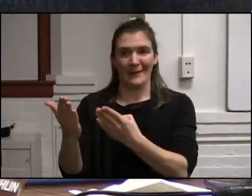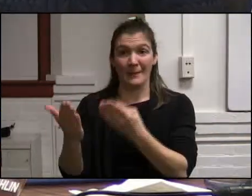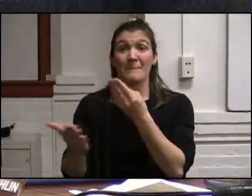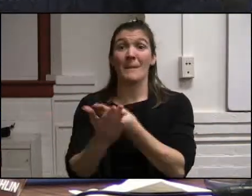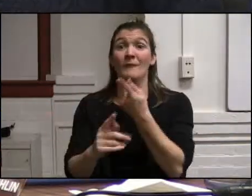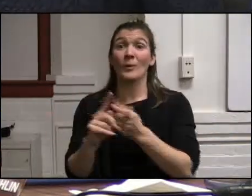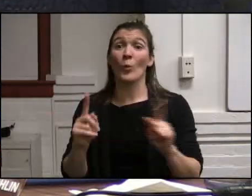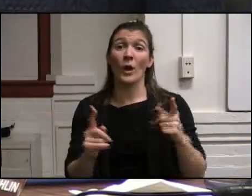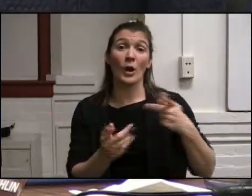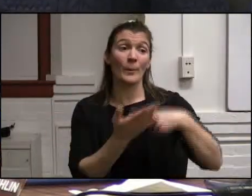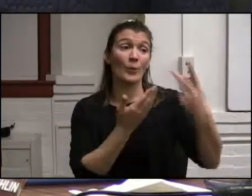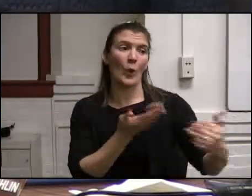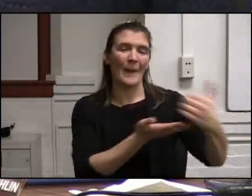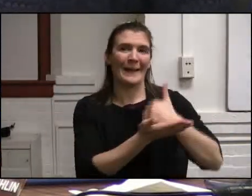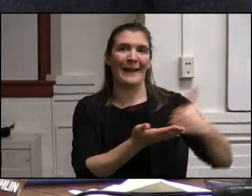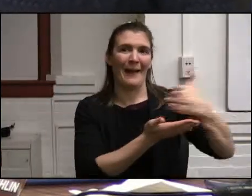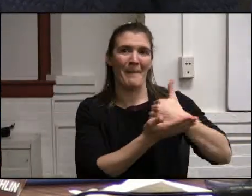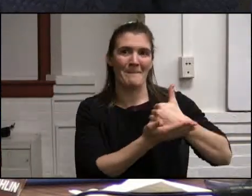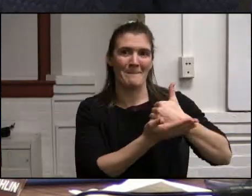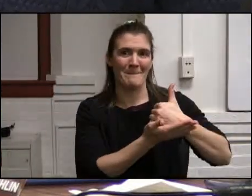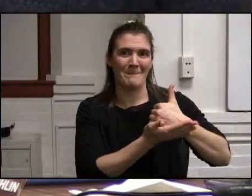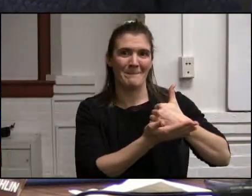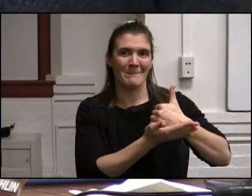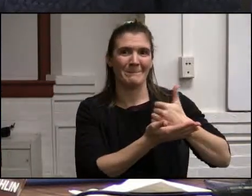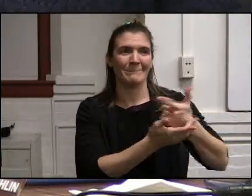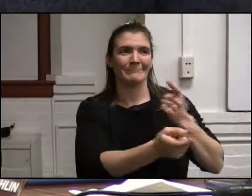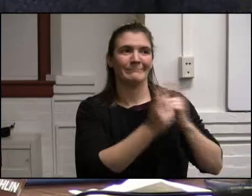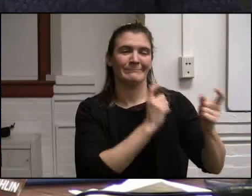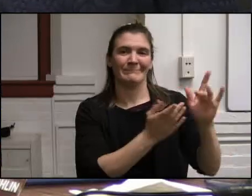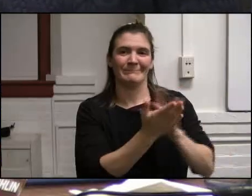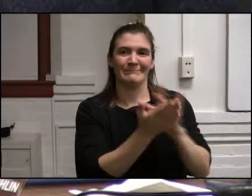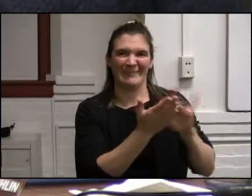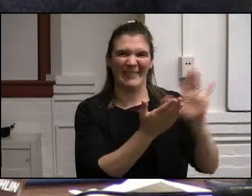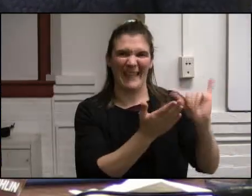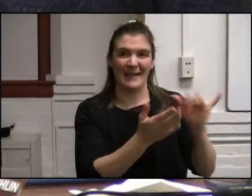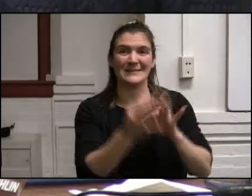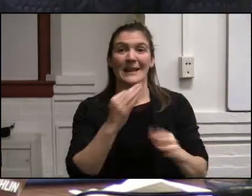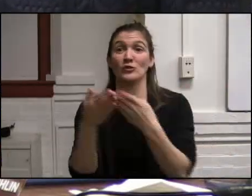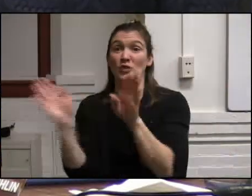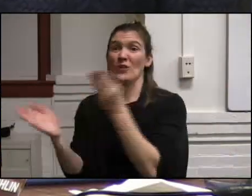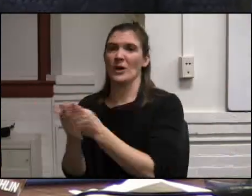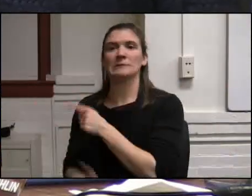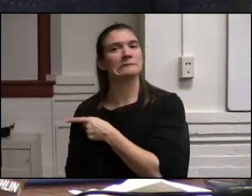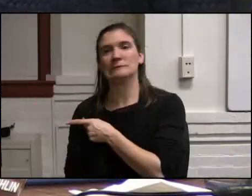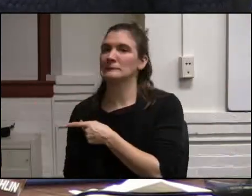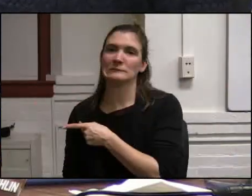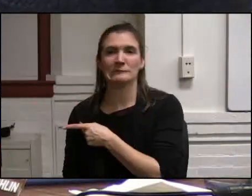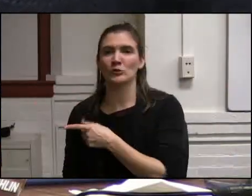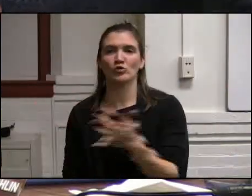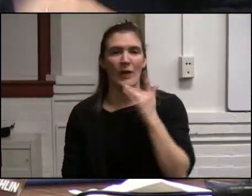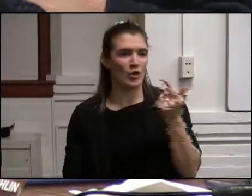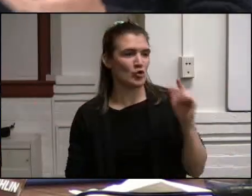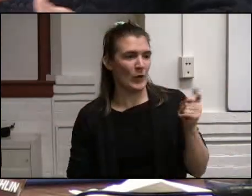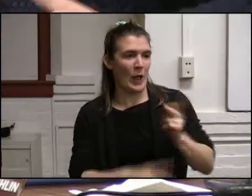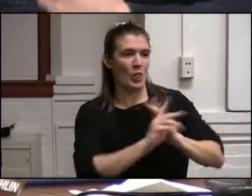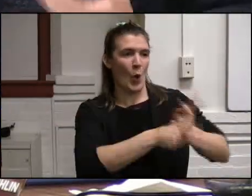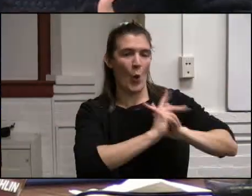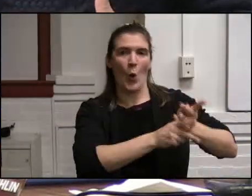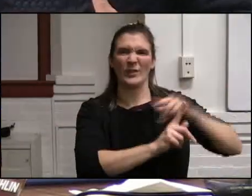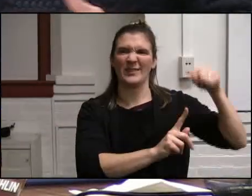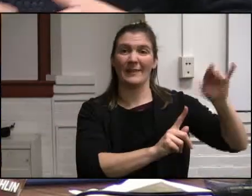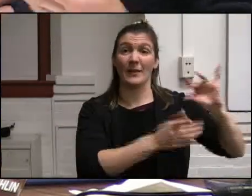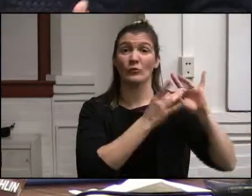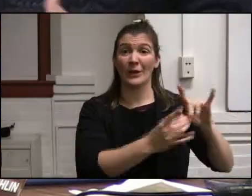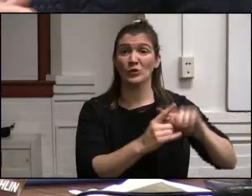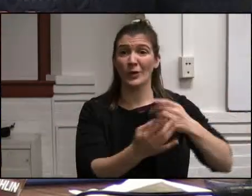funding come from program income rather than from general fund funding, because it is economic development